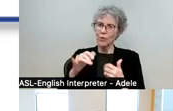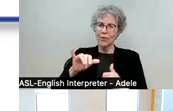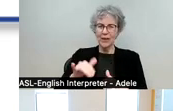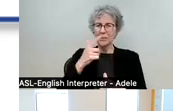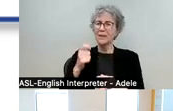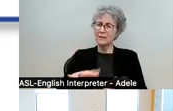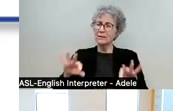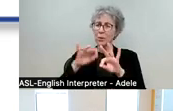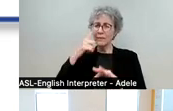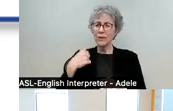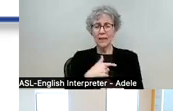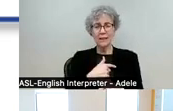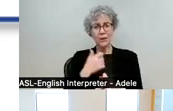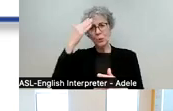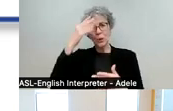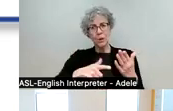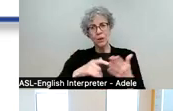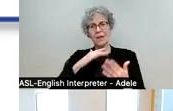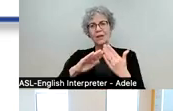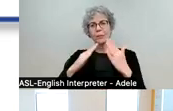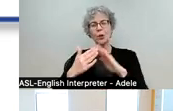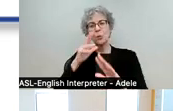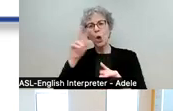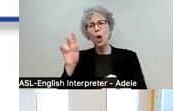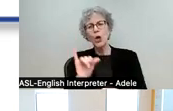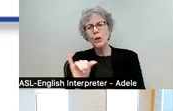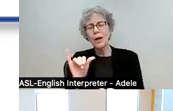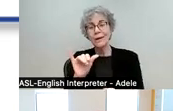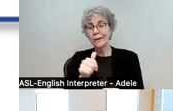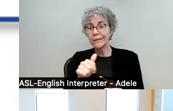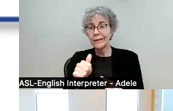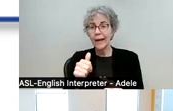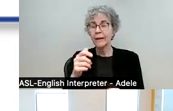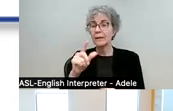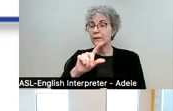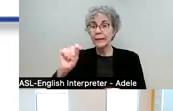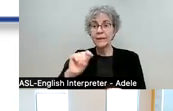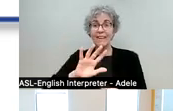community looks like over the next 10, 20, 50 years. We